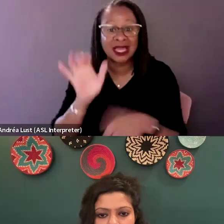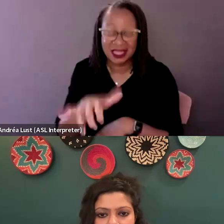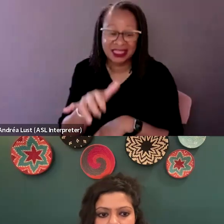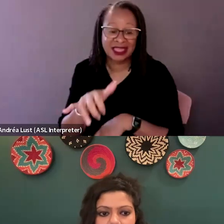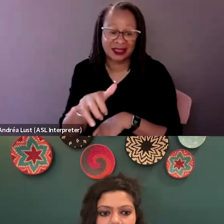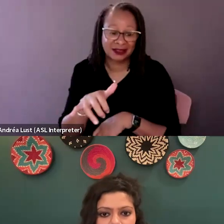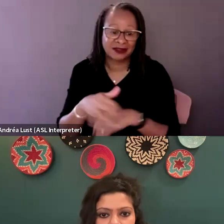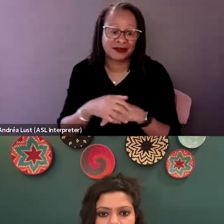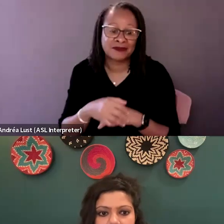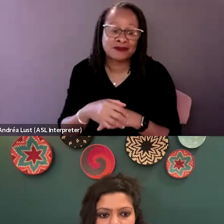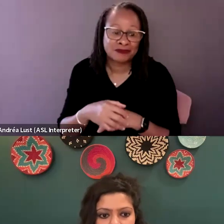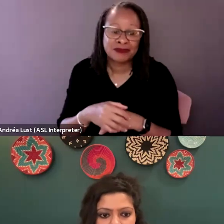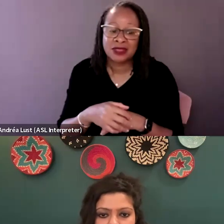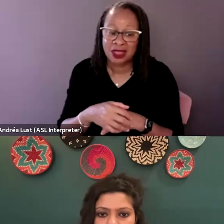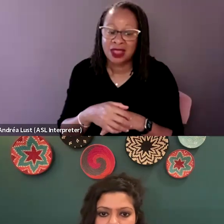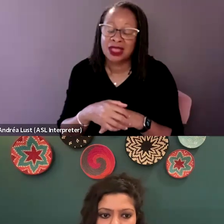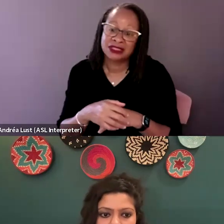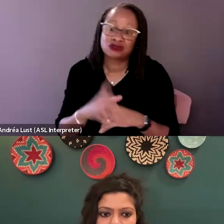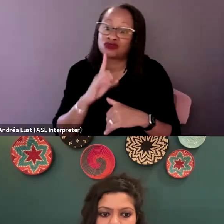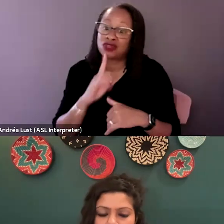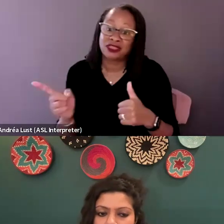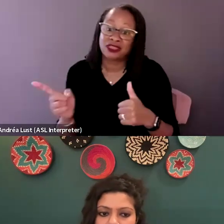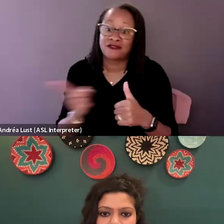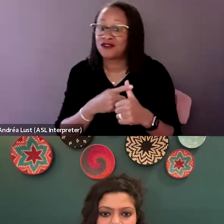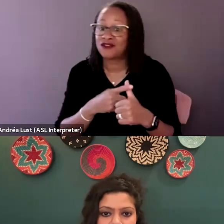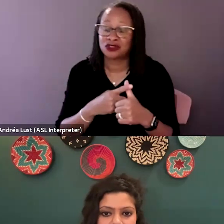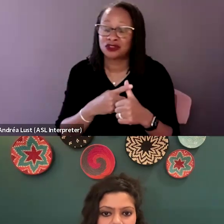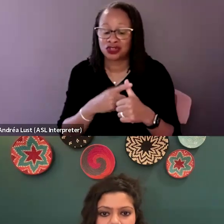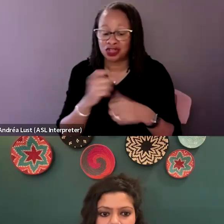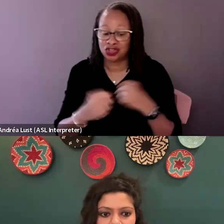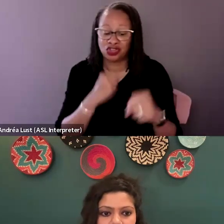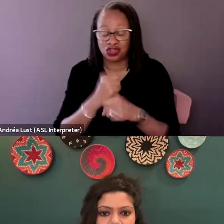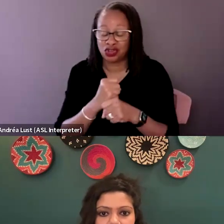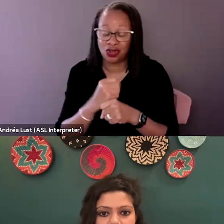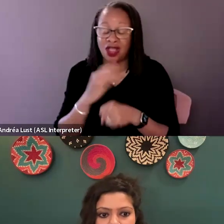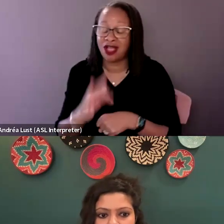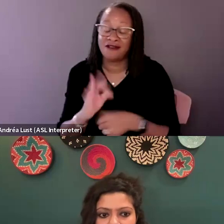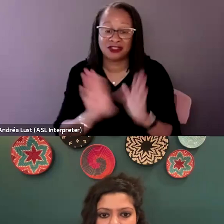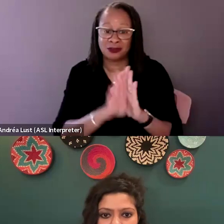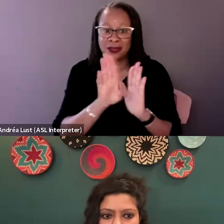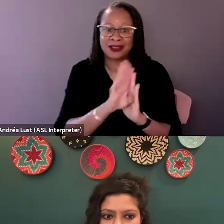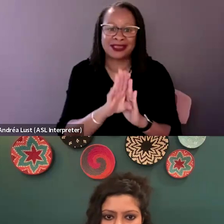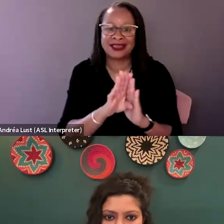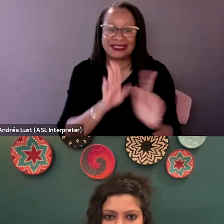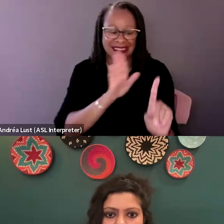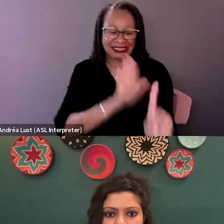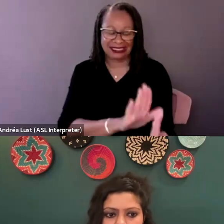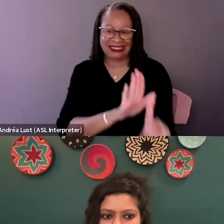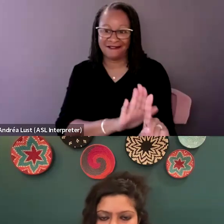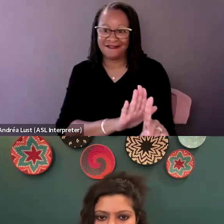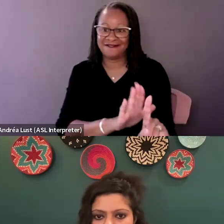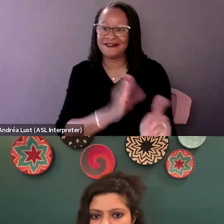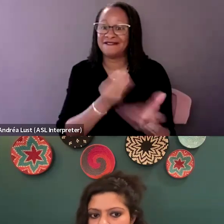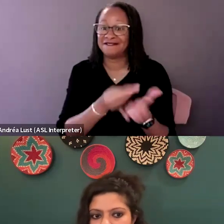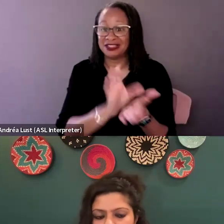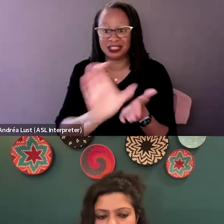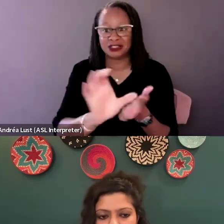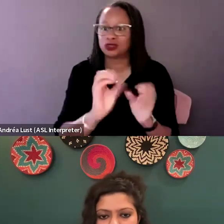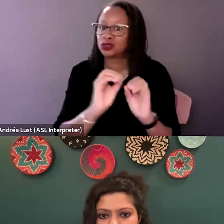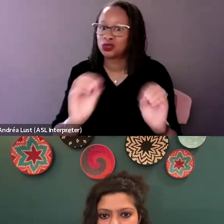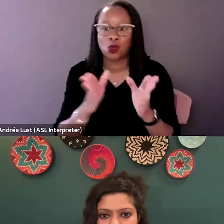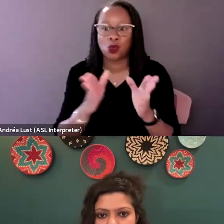burden of carrying the social and at the altar of the aesthetic for a very long time. And I think